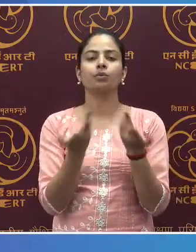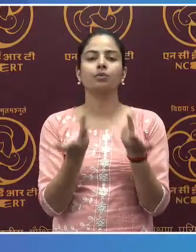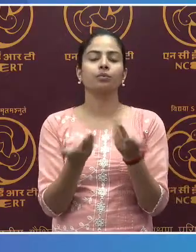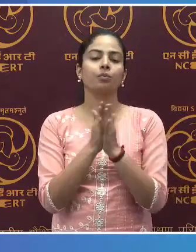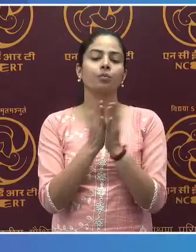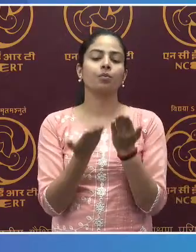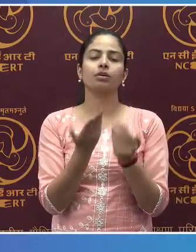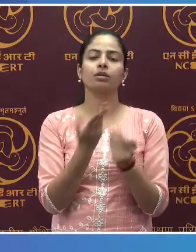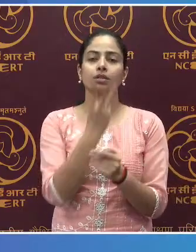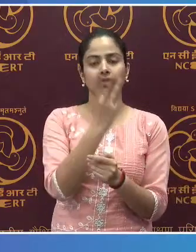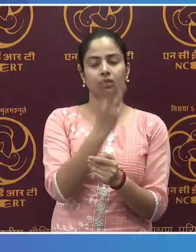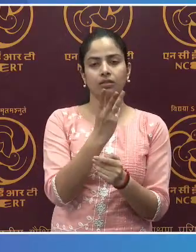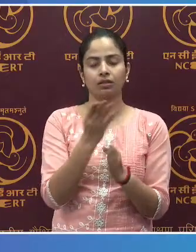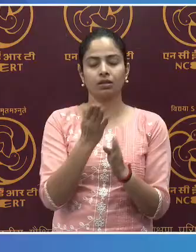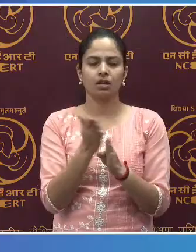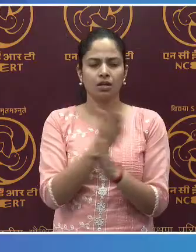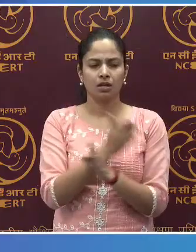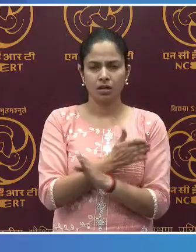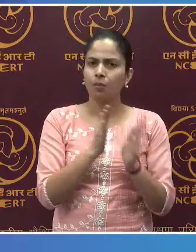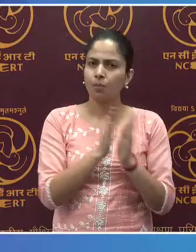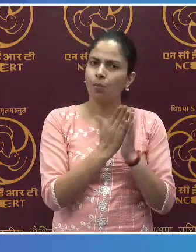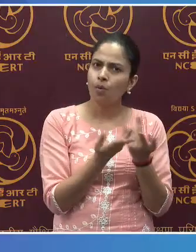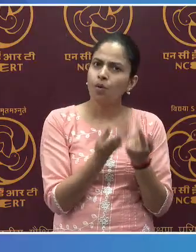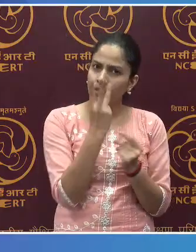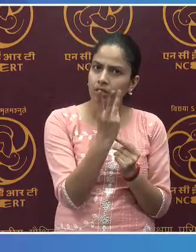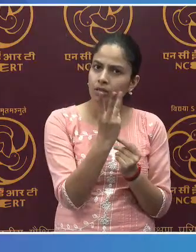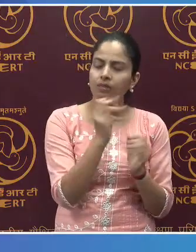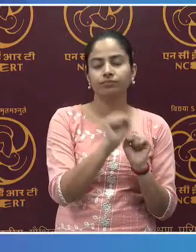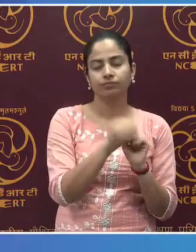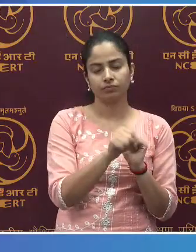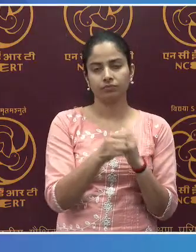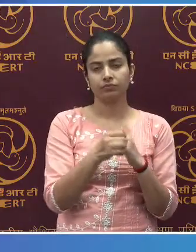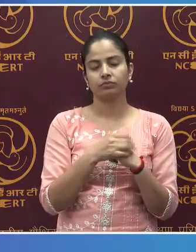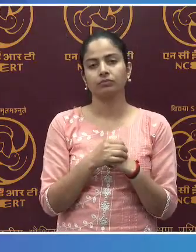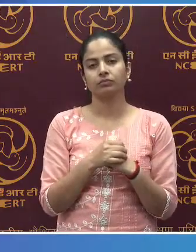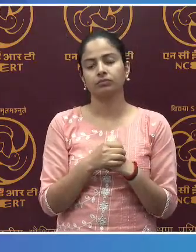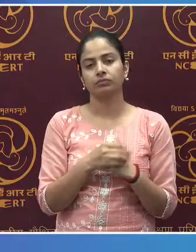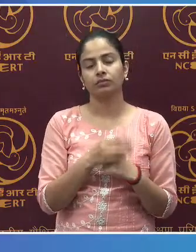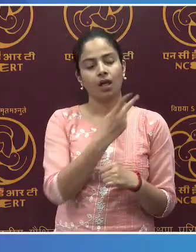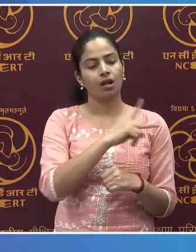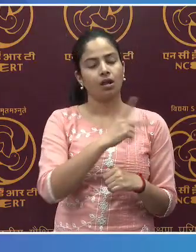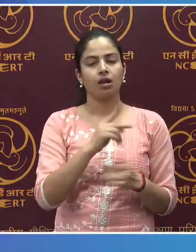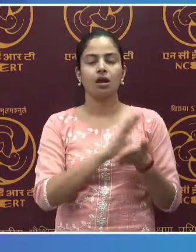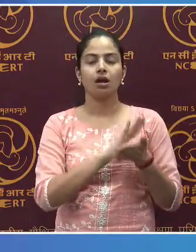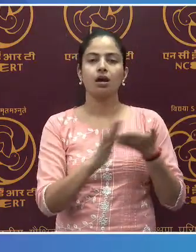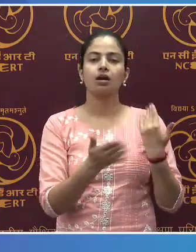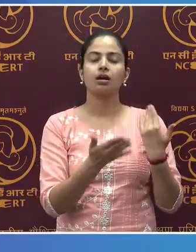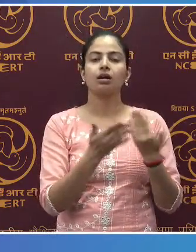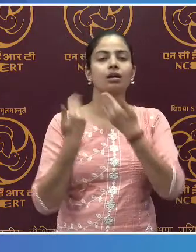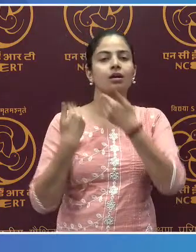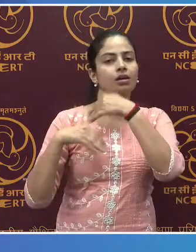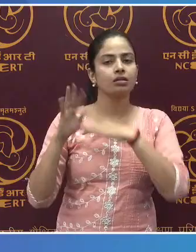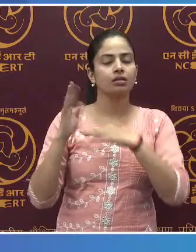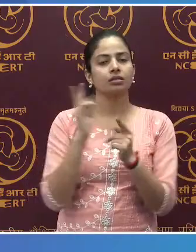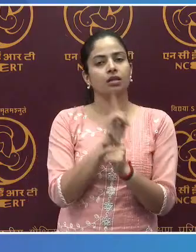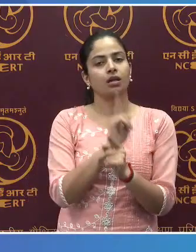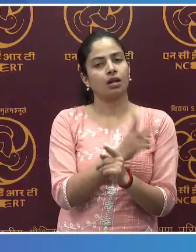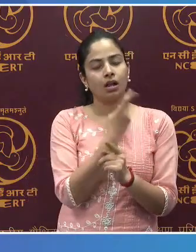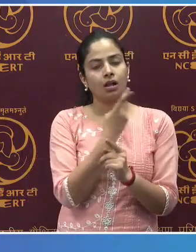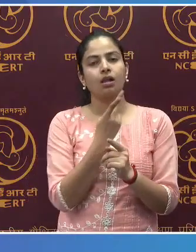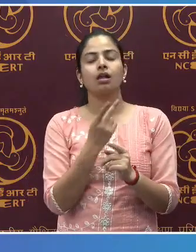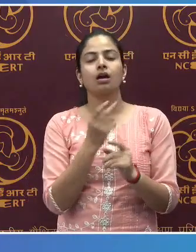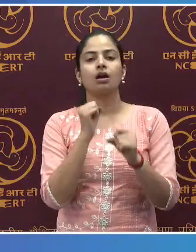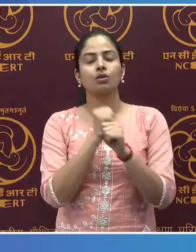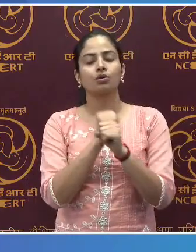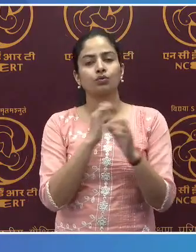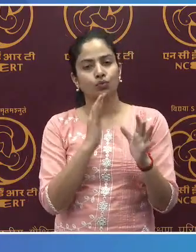that. You mean to say, sir, that earlier we had 3 books? Earlier we had 3 books. There were separate books for the history, that is known as our past 2 textbook in